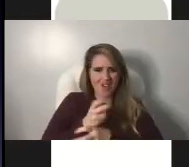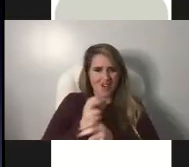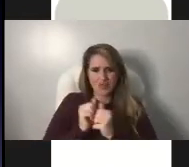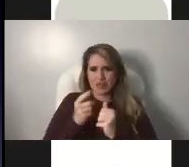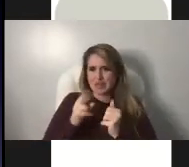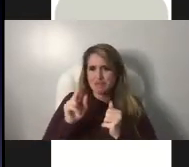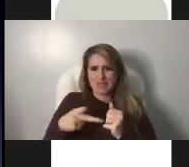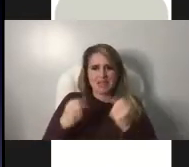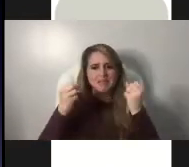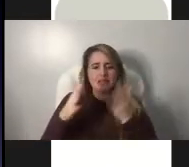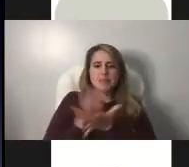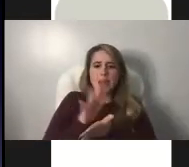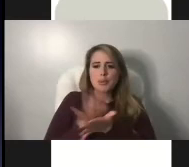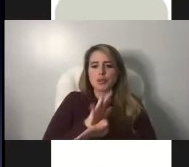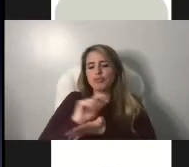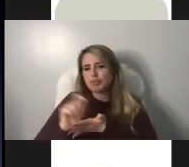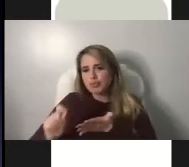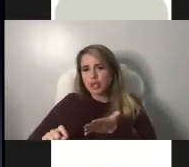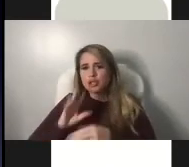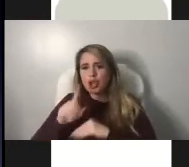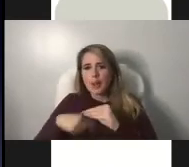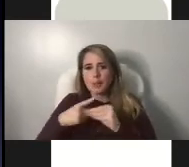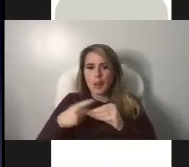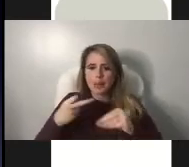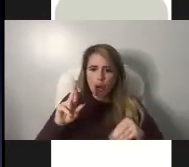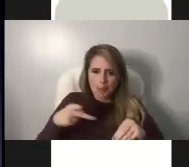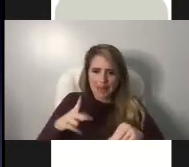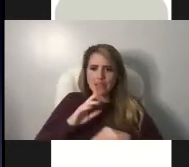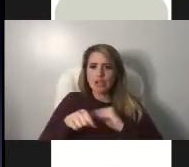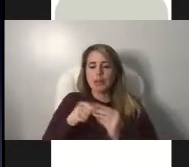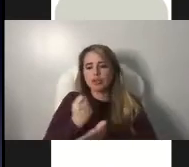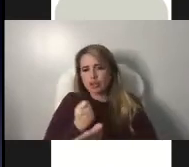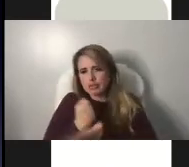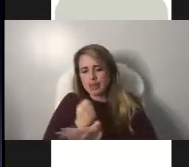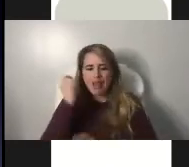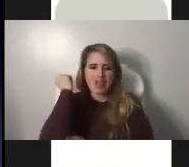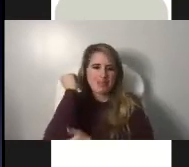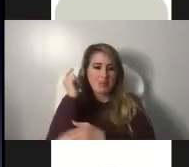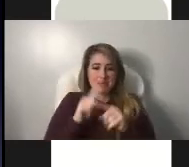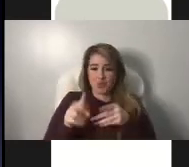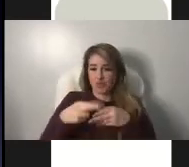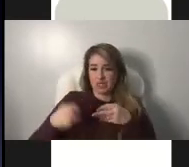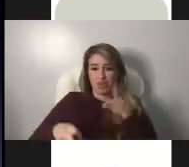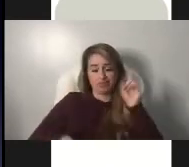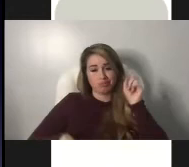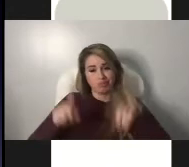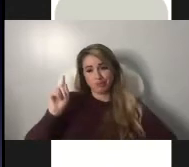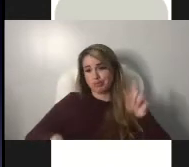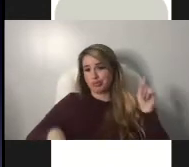there discussing PRP and its treatment in the elbow, but the results are very variable for a number of